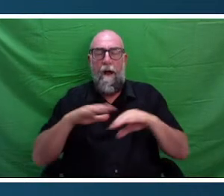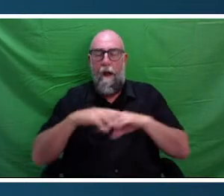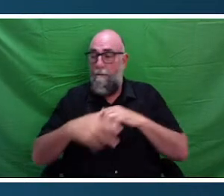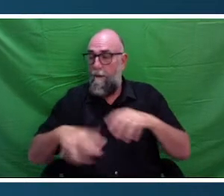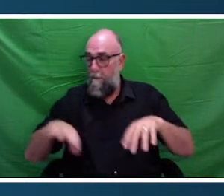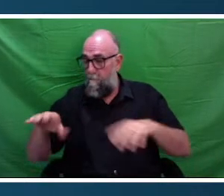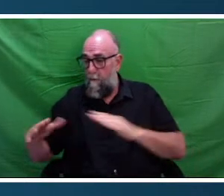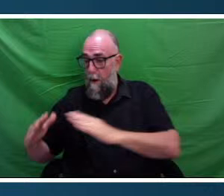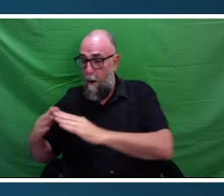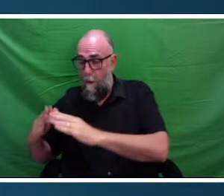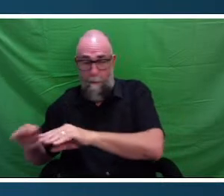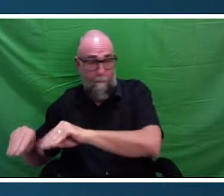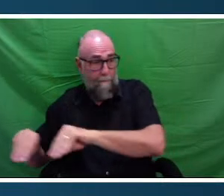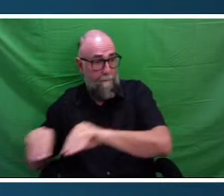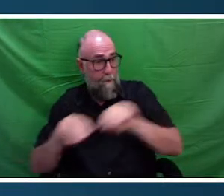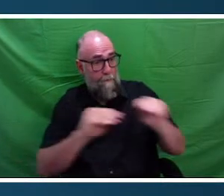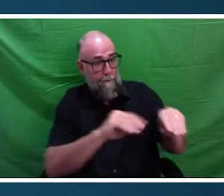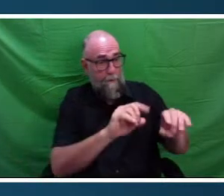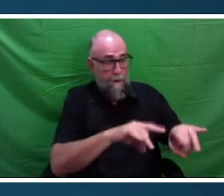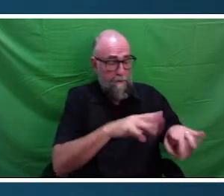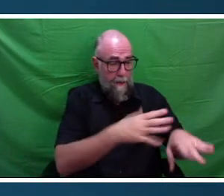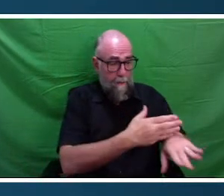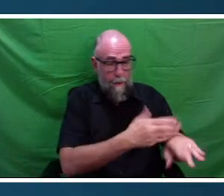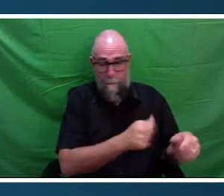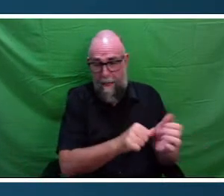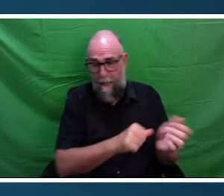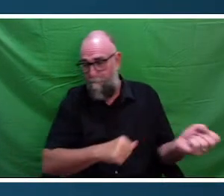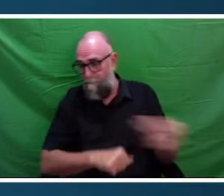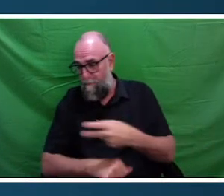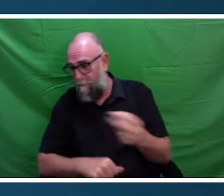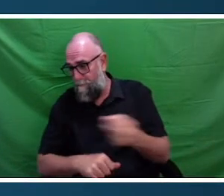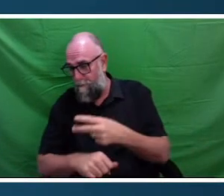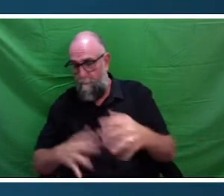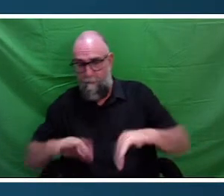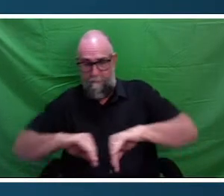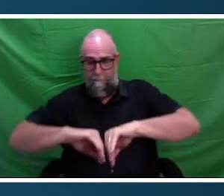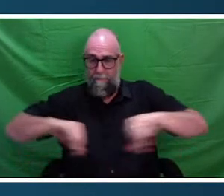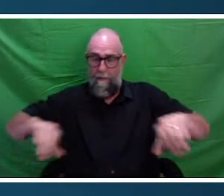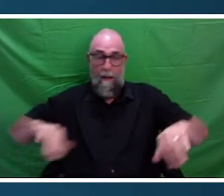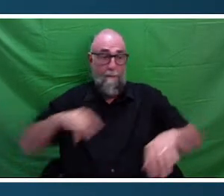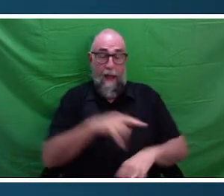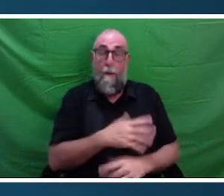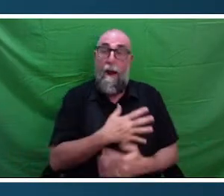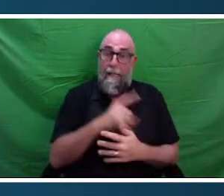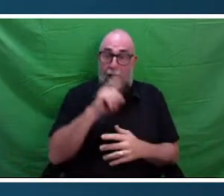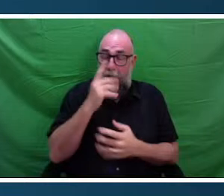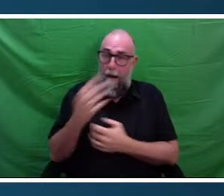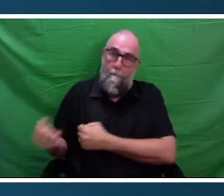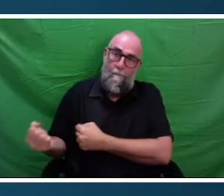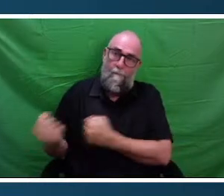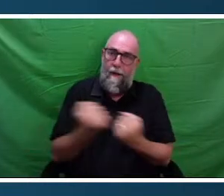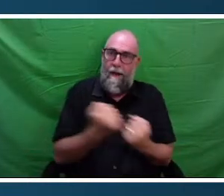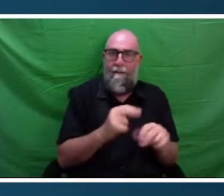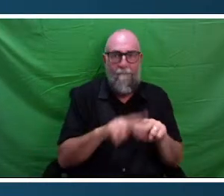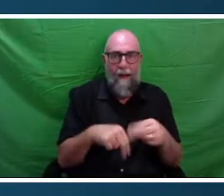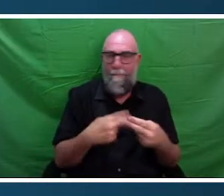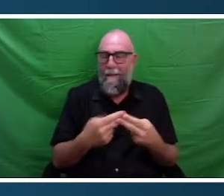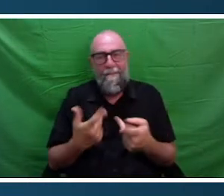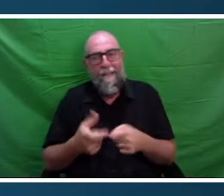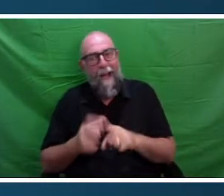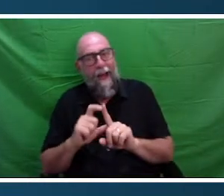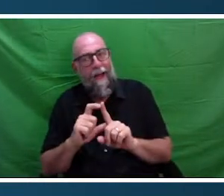And as many people know, this is some of the only visas where people can't bring their families along with them. So outline for today's presentation is